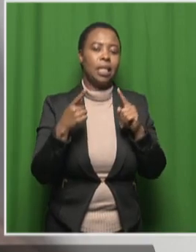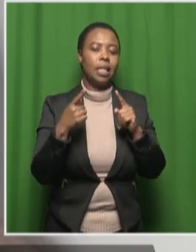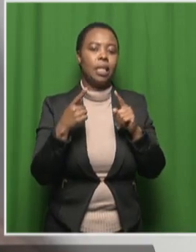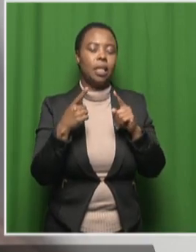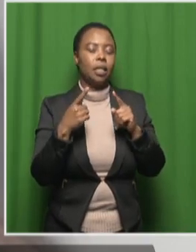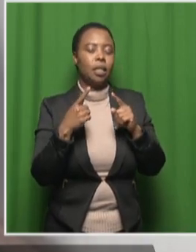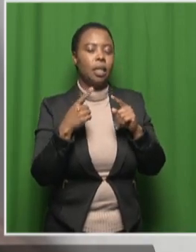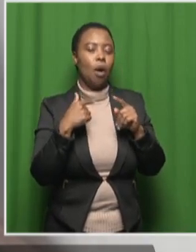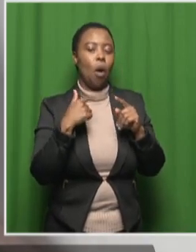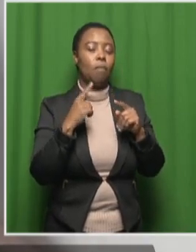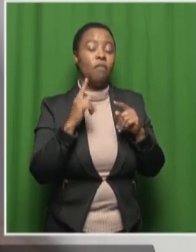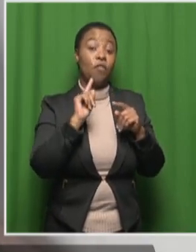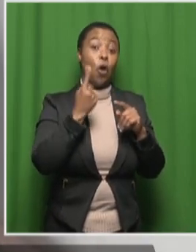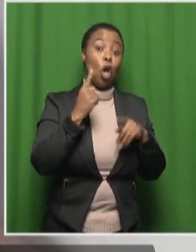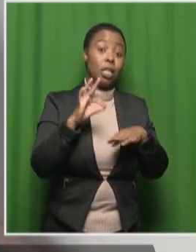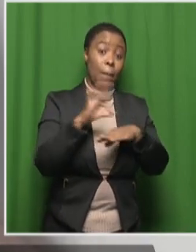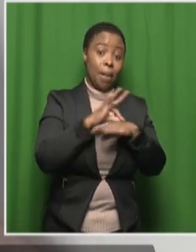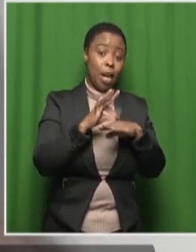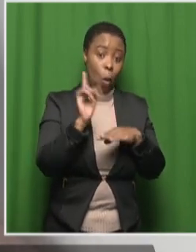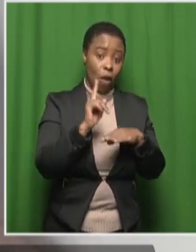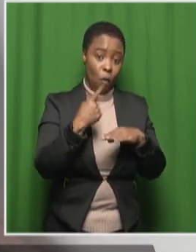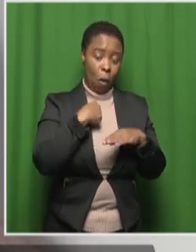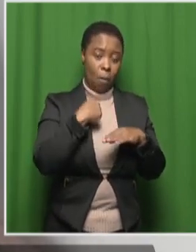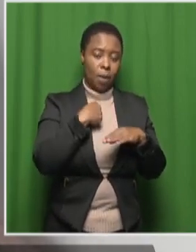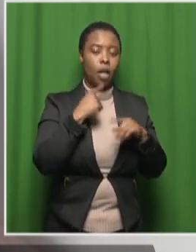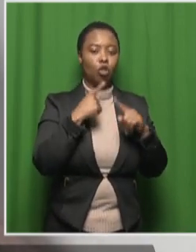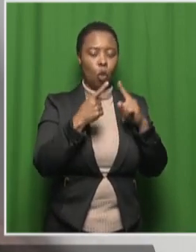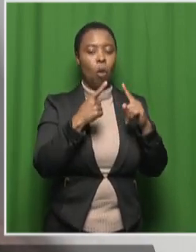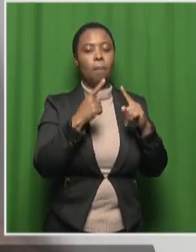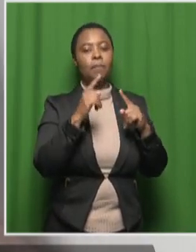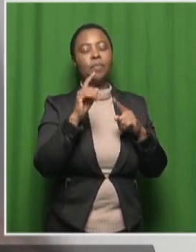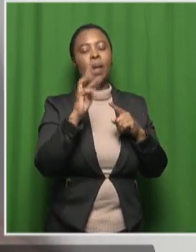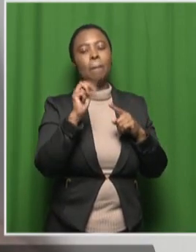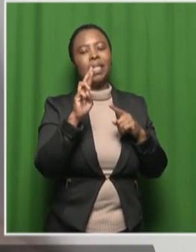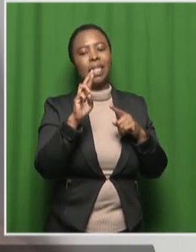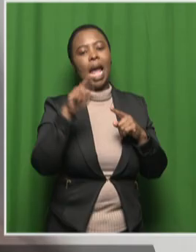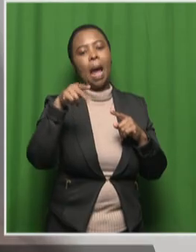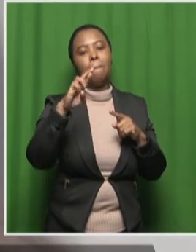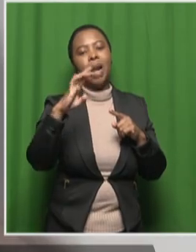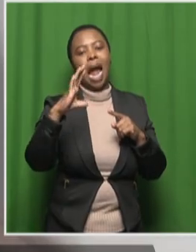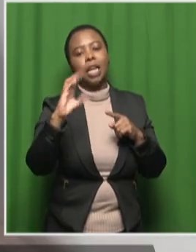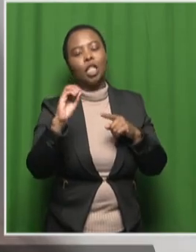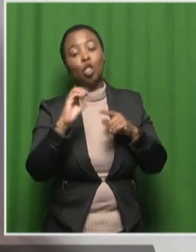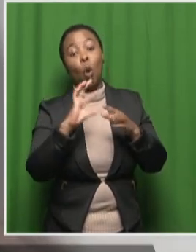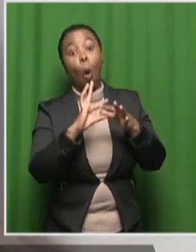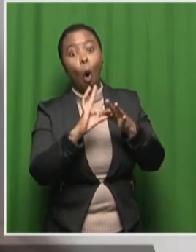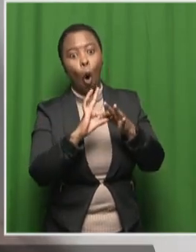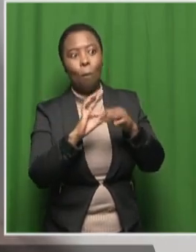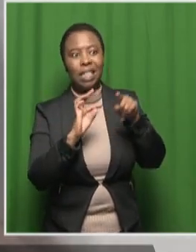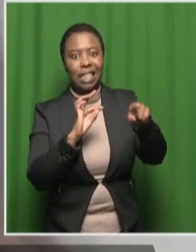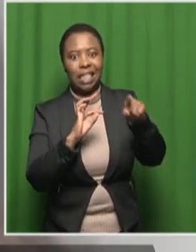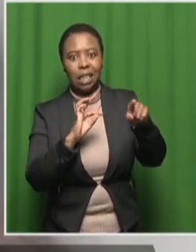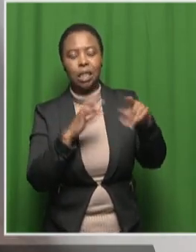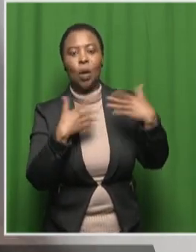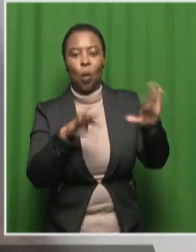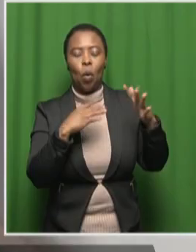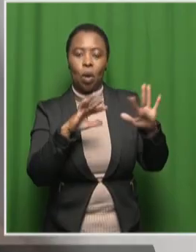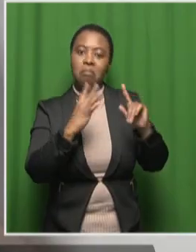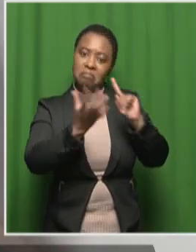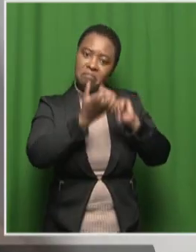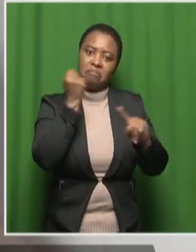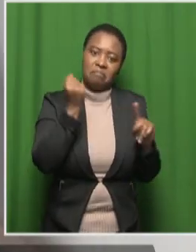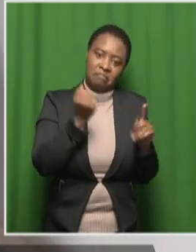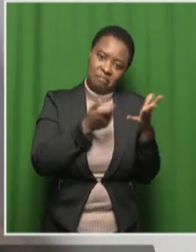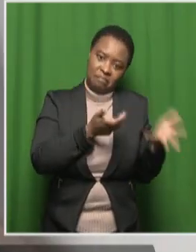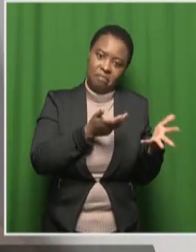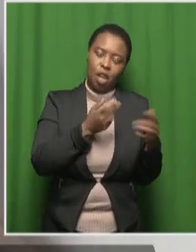or what I planned for myself. So the Mr. Price Home thing was something that's been in my diary for the past few years. Not necessarily Mr. Price, I'm